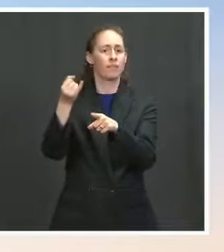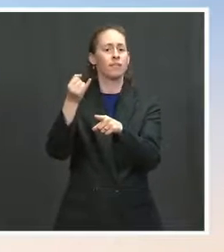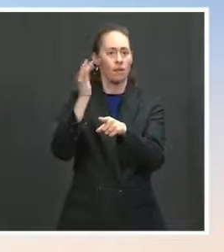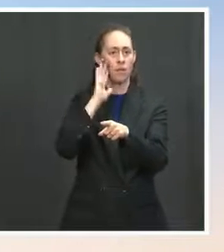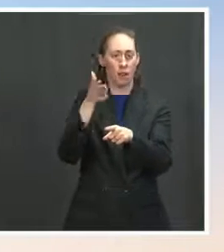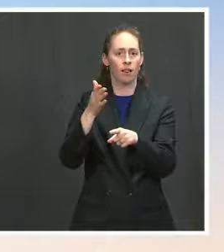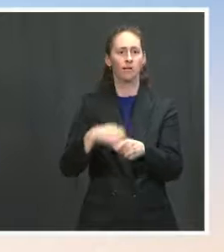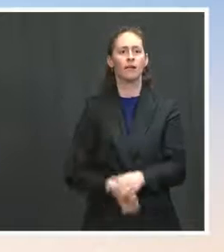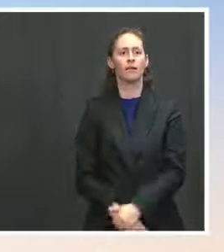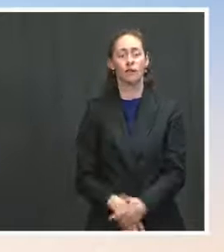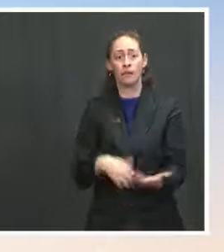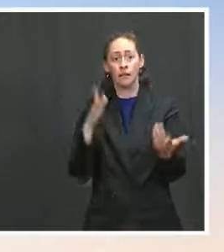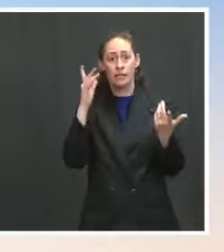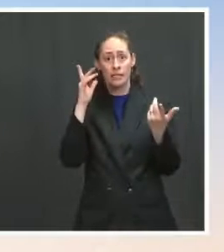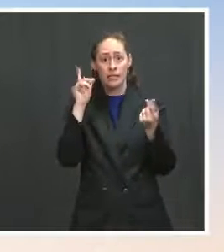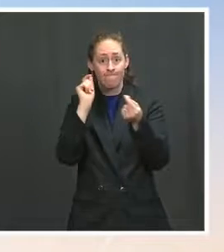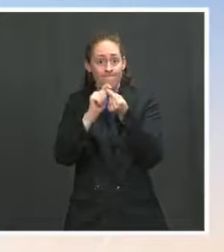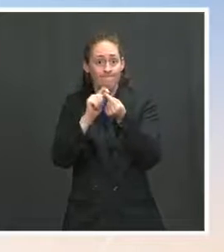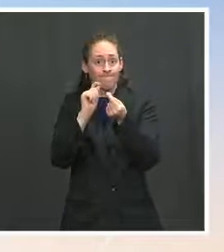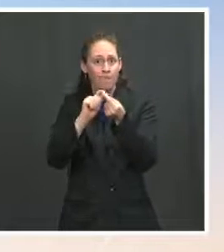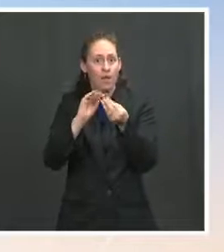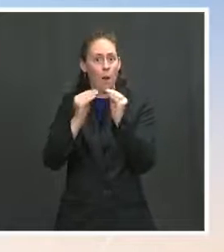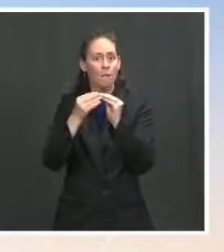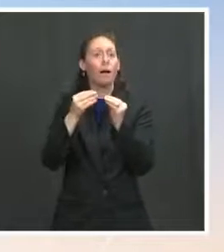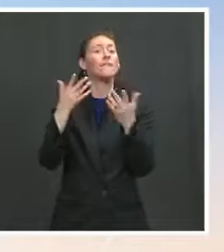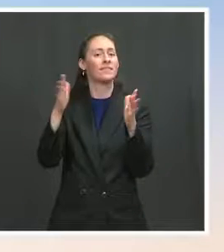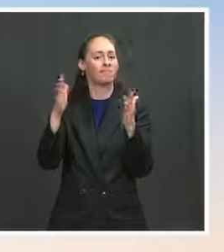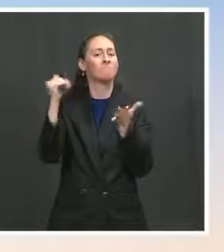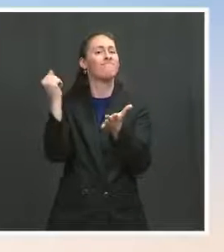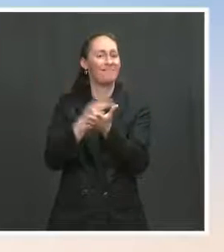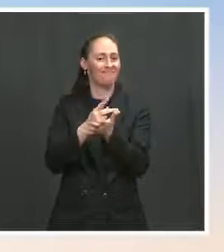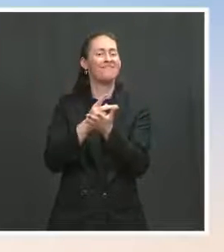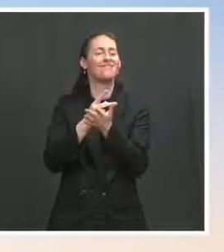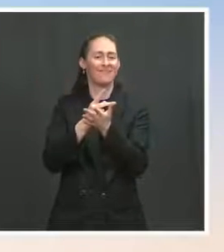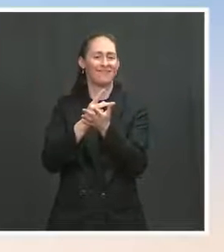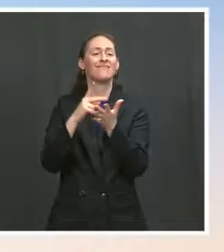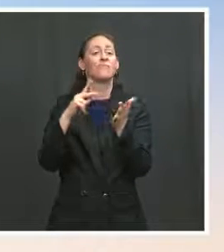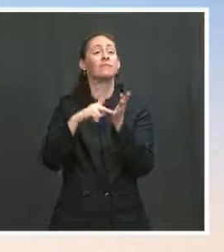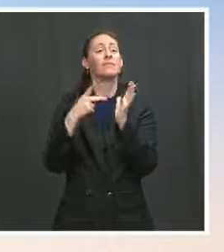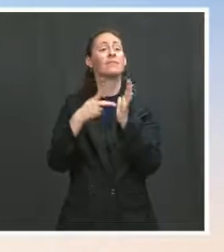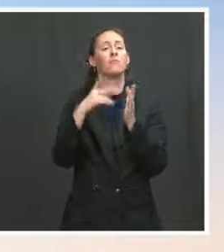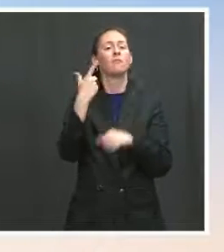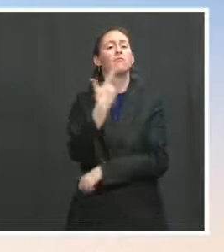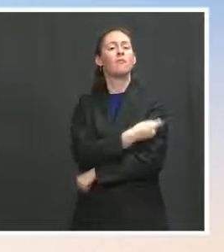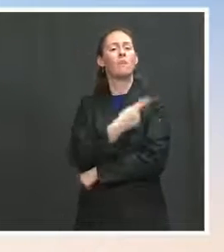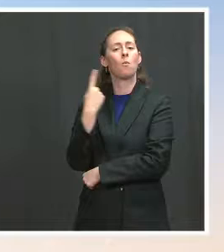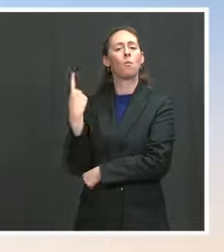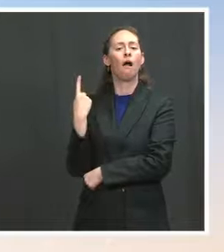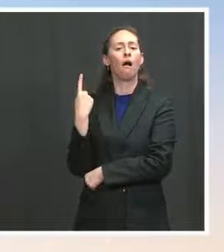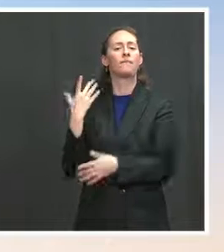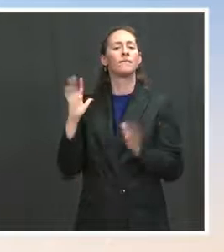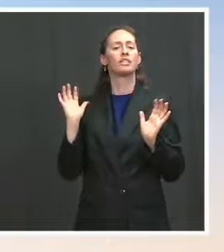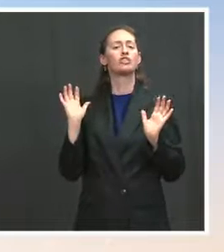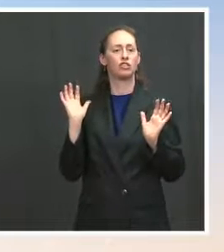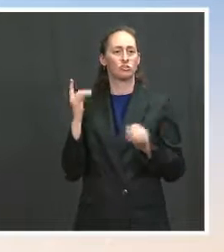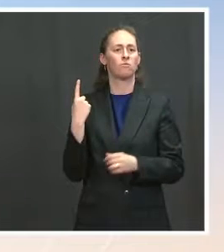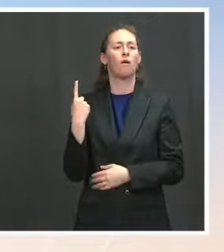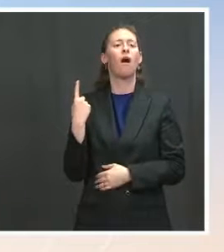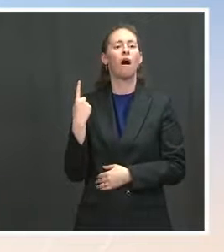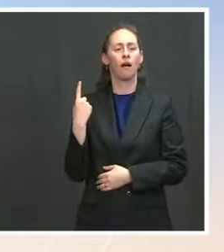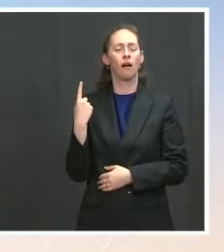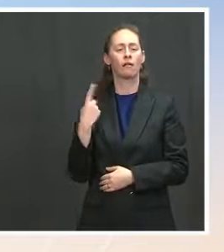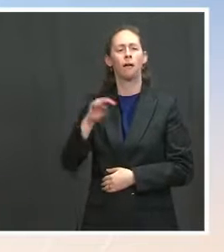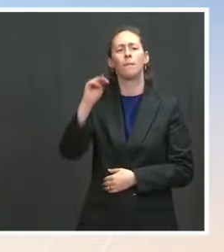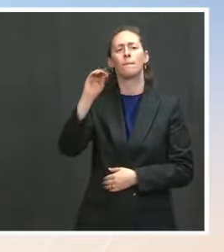absolutely correct that obviously if it's Johnson & Johnson, it would be 1 dose. If it's the other 2 approved, Moderna and Pfizer doses, it would require 2